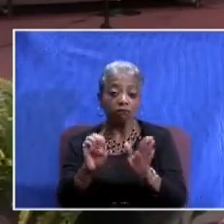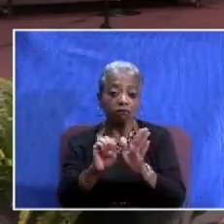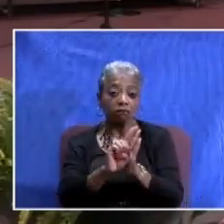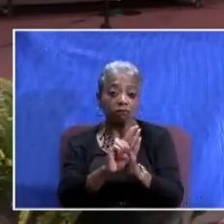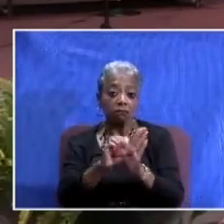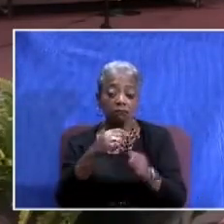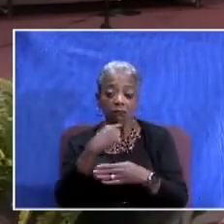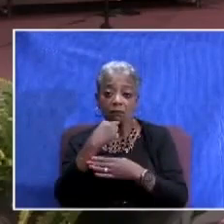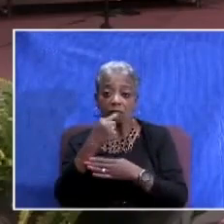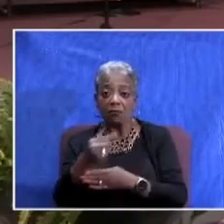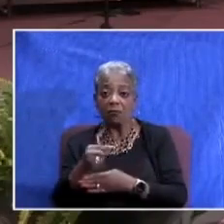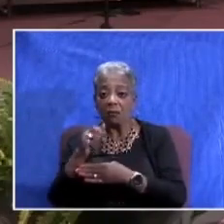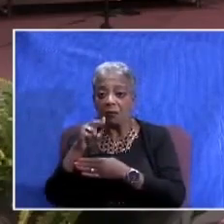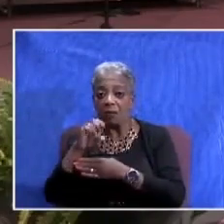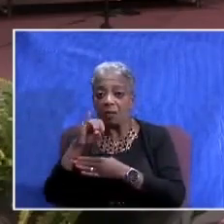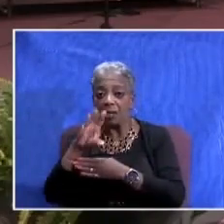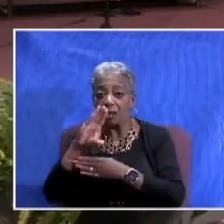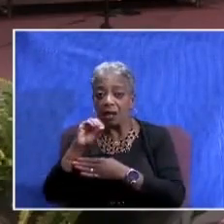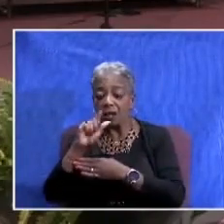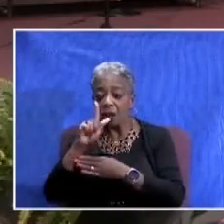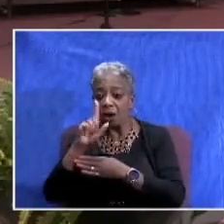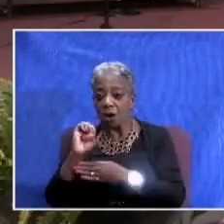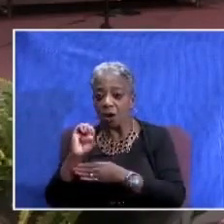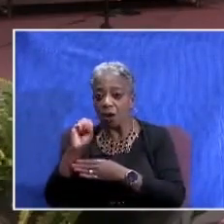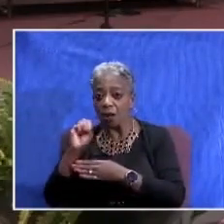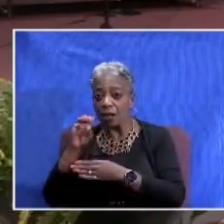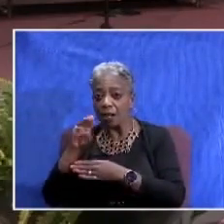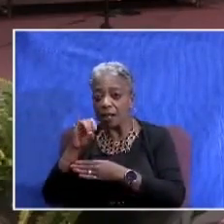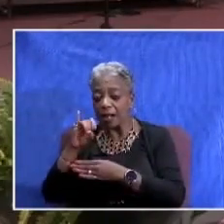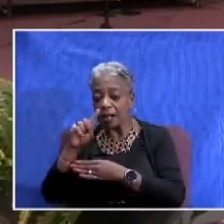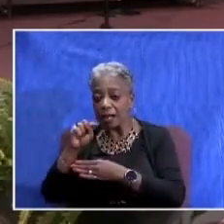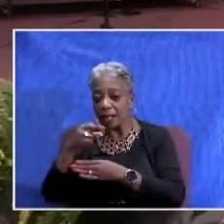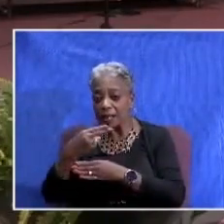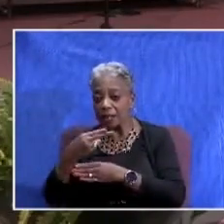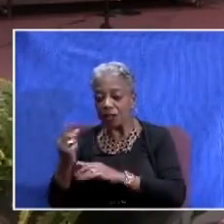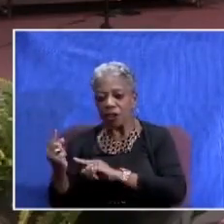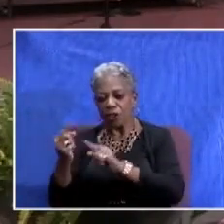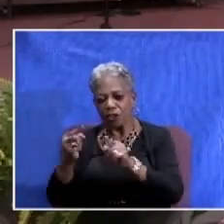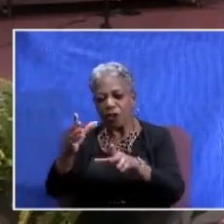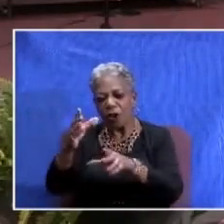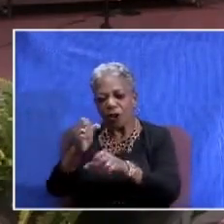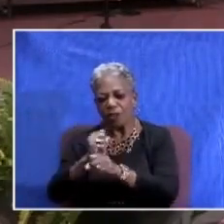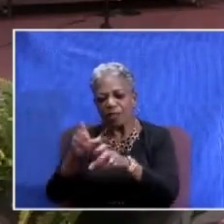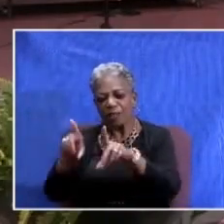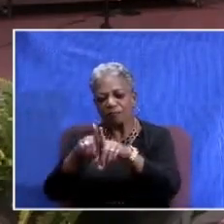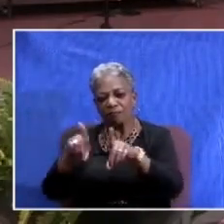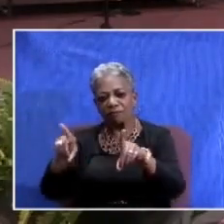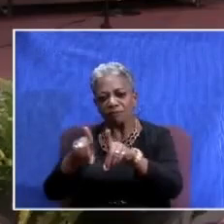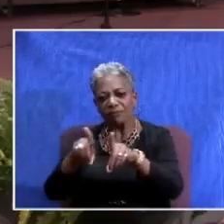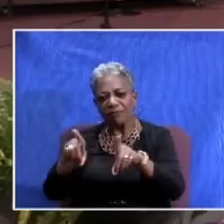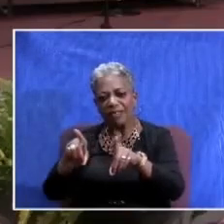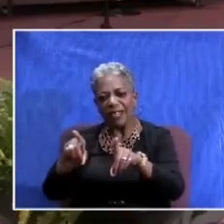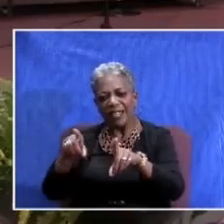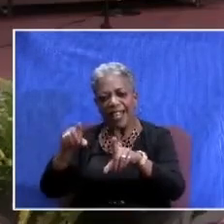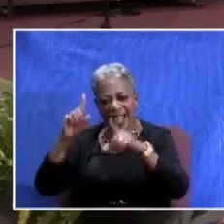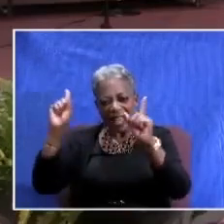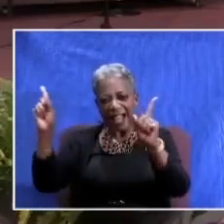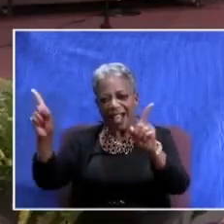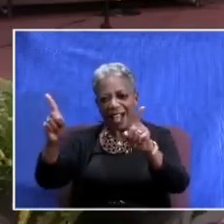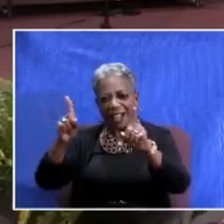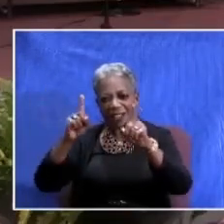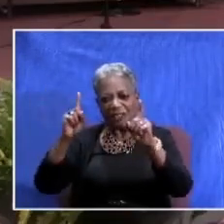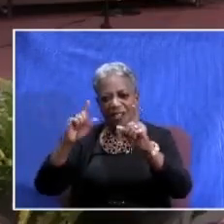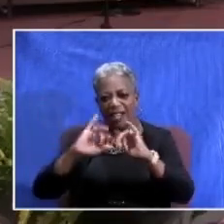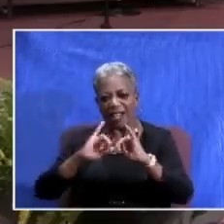Nicole Hannah Smith, go get your credentials, girl. Win your Pulitzer. So you can go